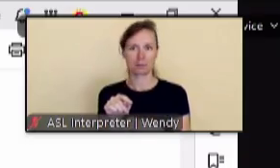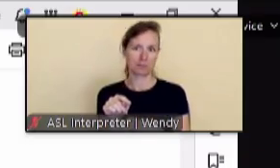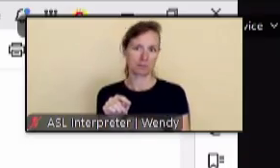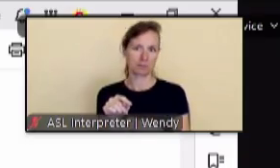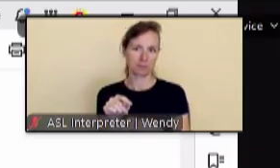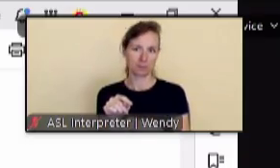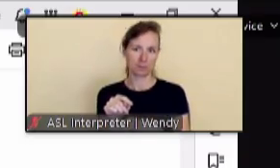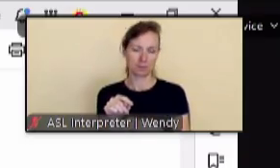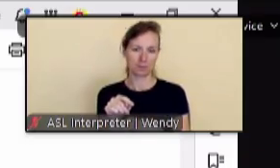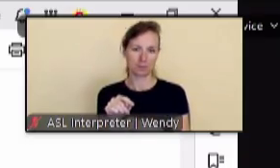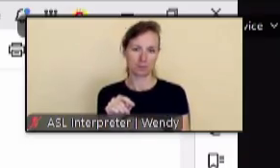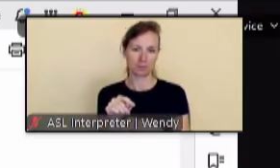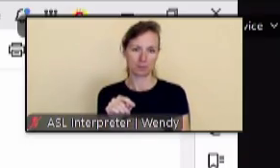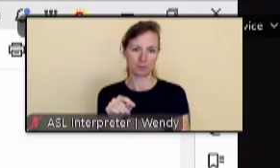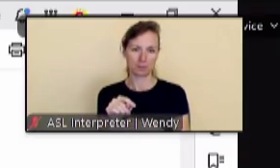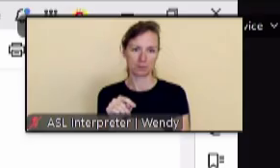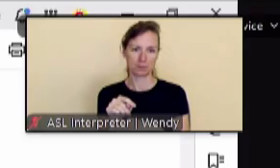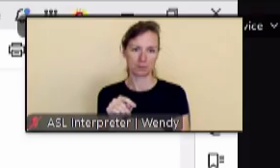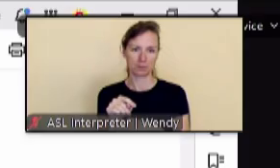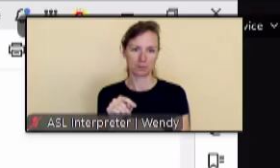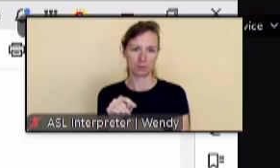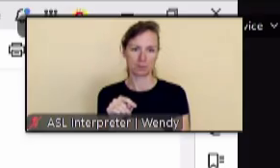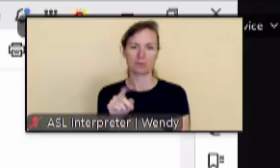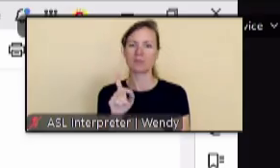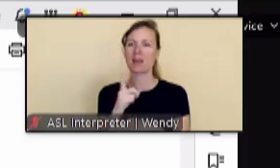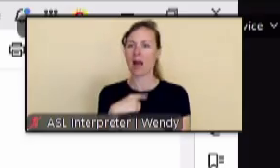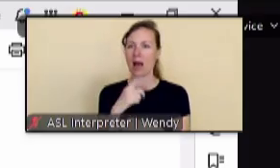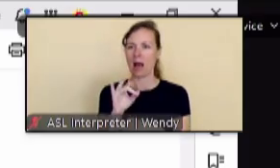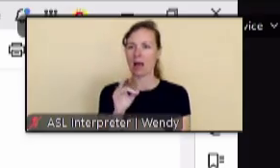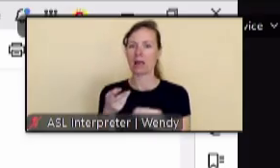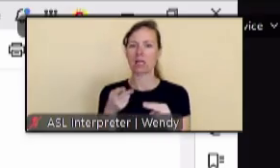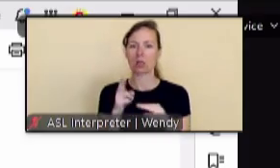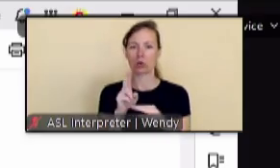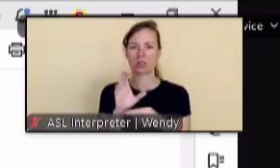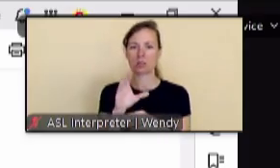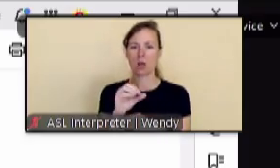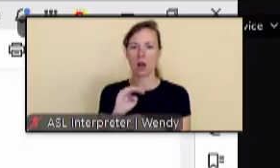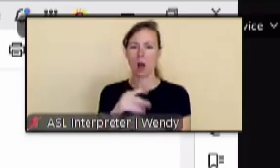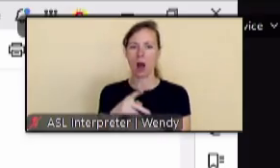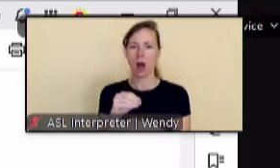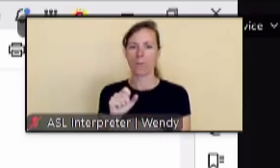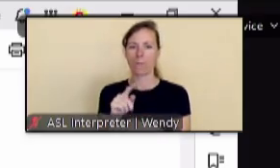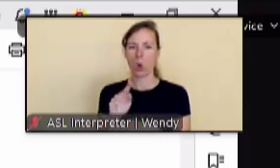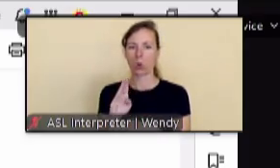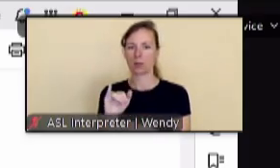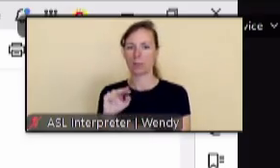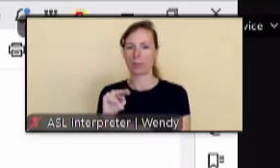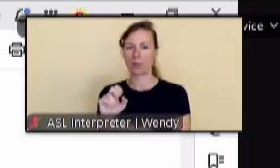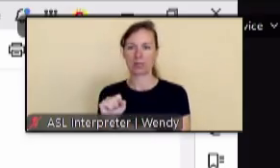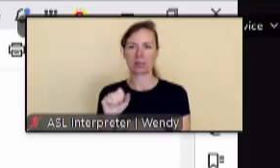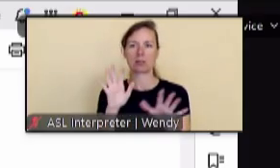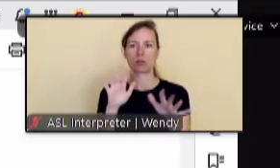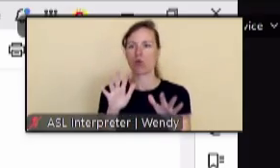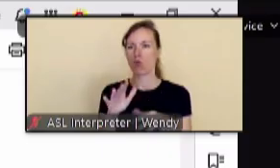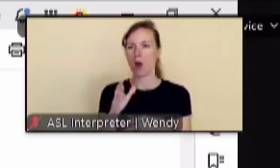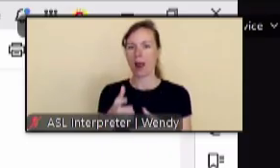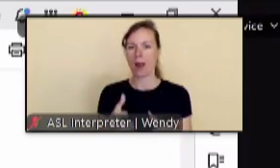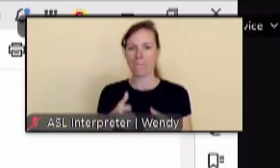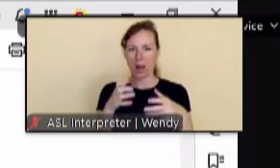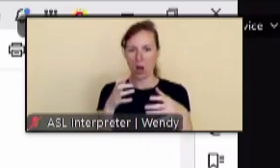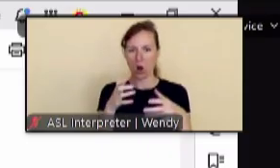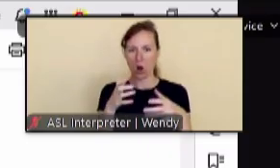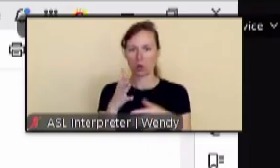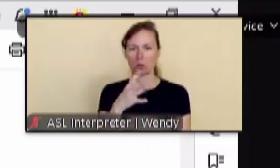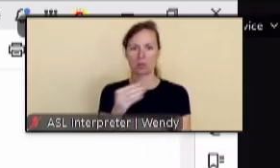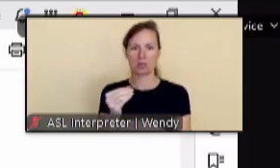know it's not. That I did increase the compost bins and rain barrels, and I explained last time that we're going to have much more